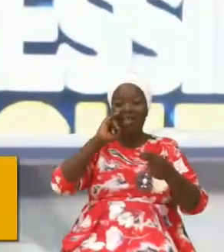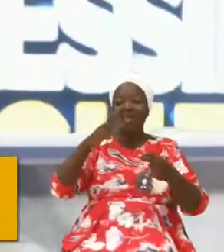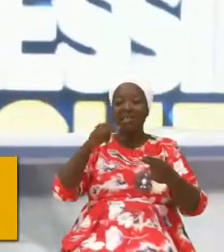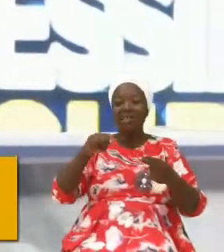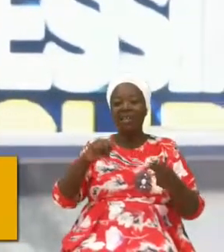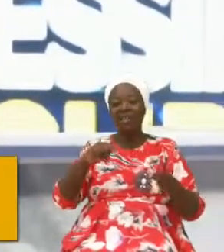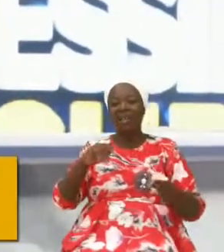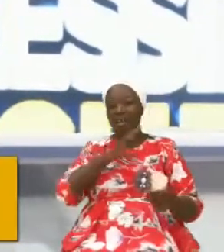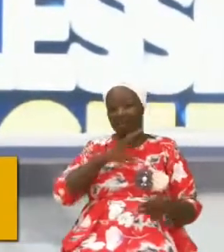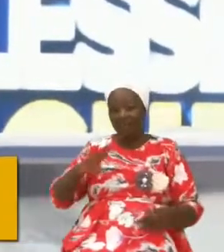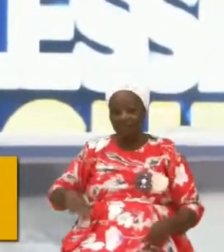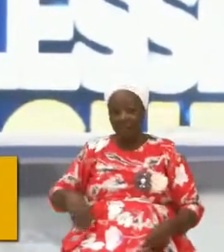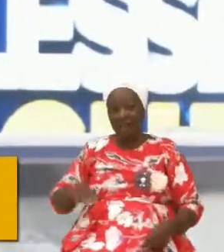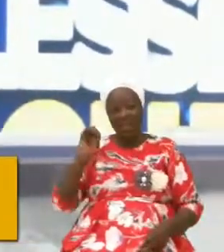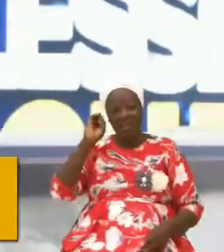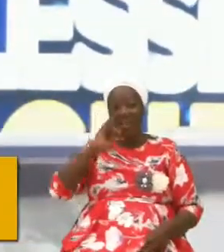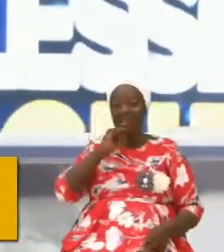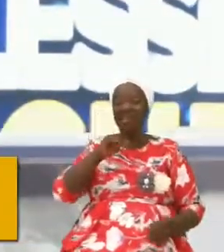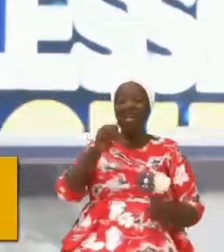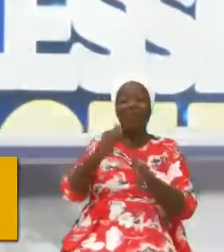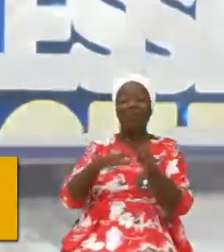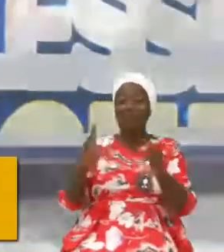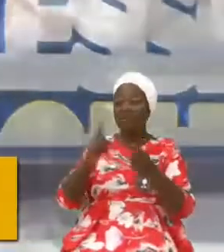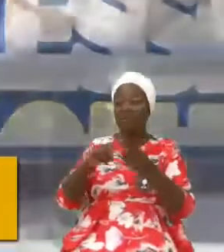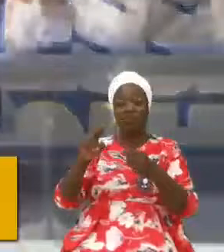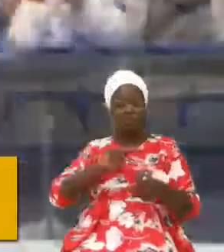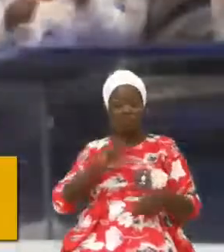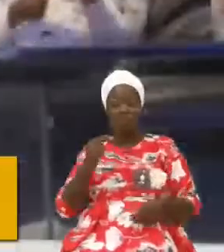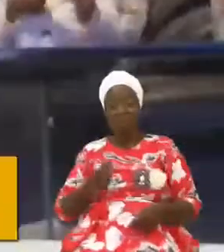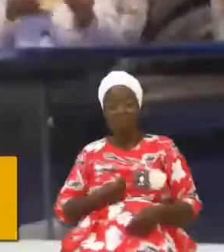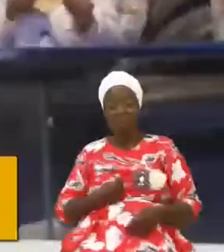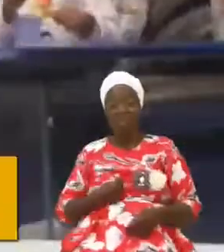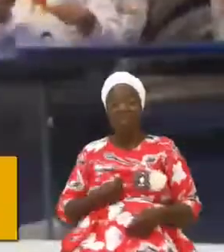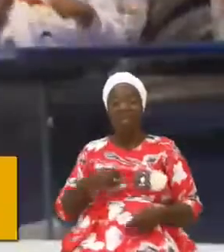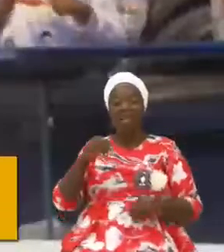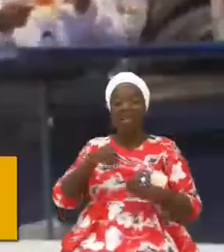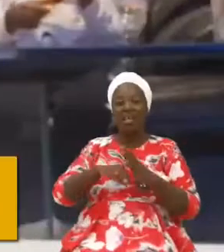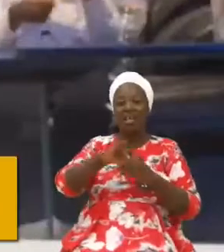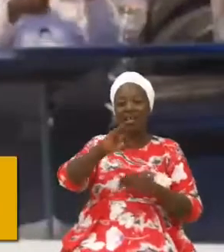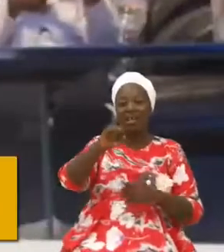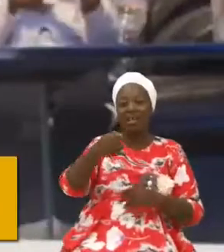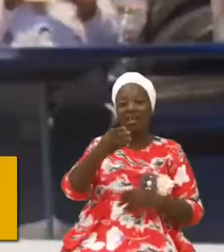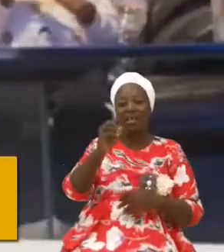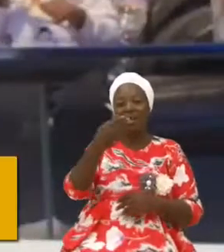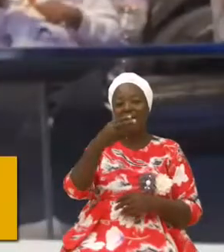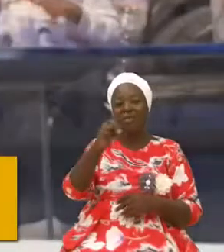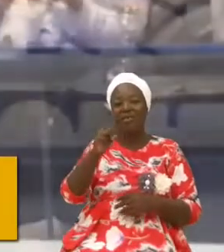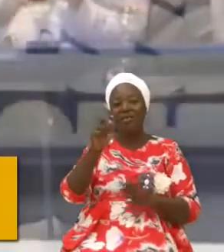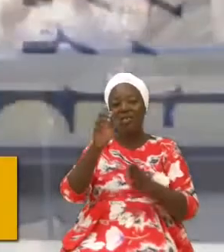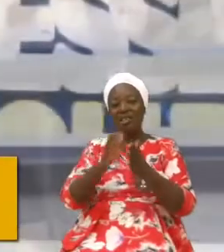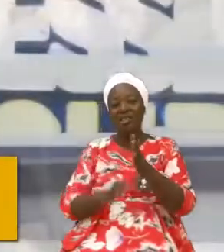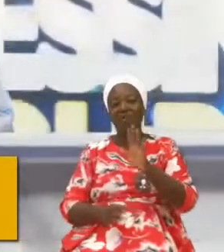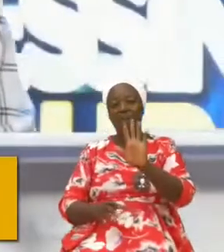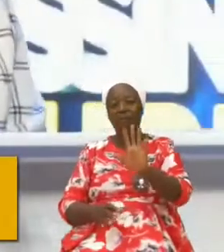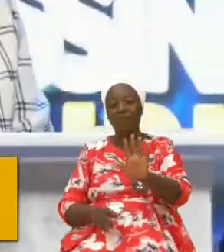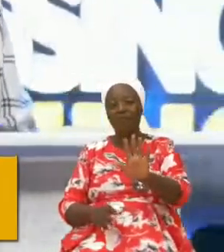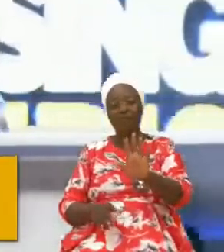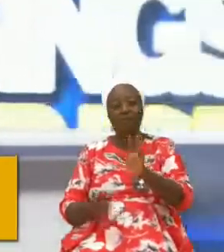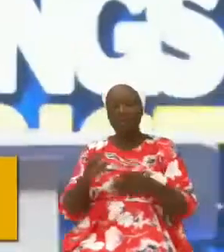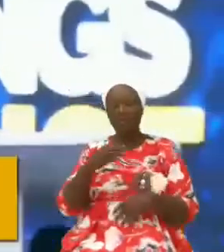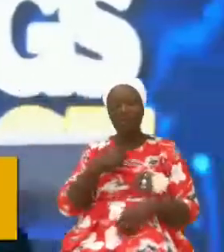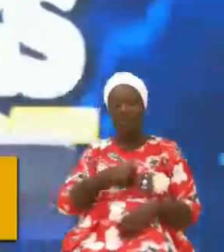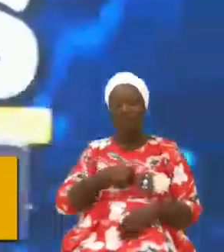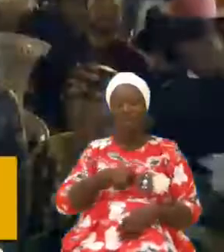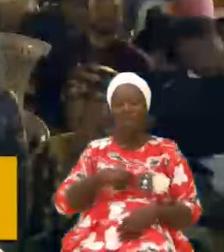Christ. He is all in all for you, for me, and for everyone. In John